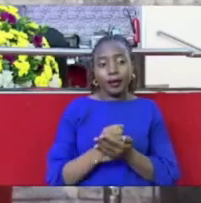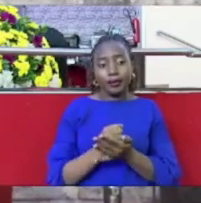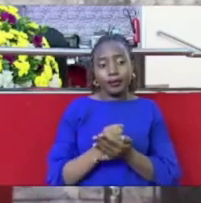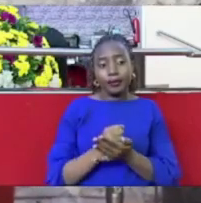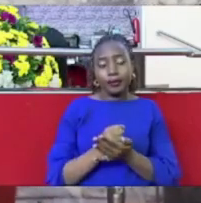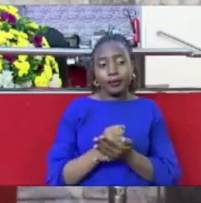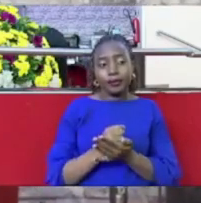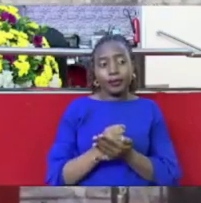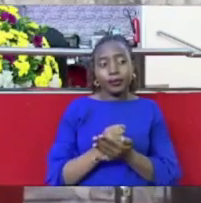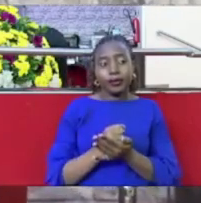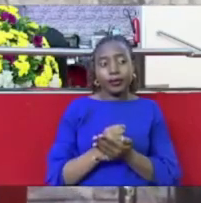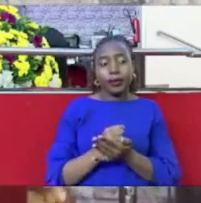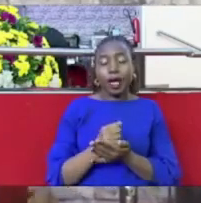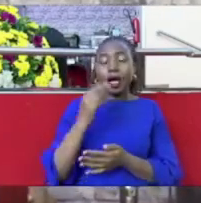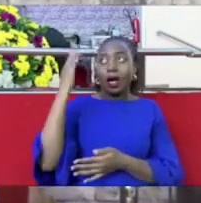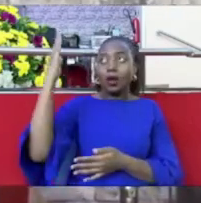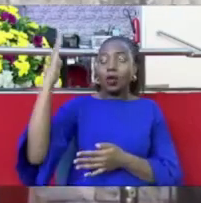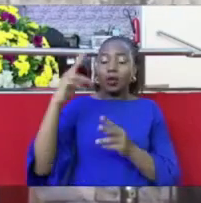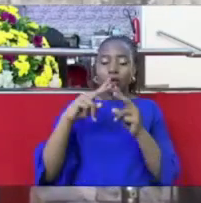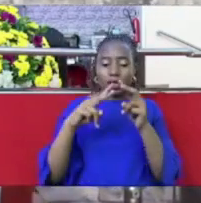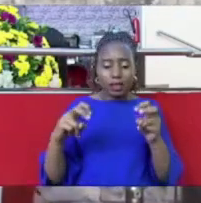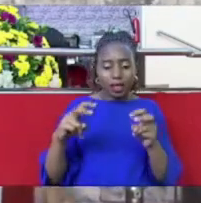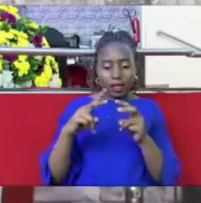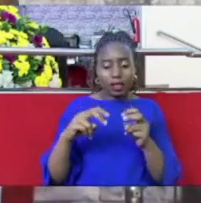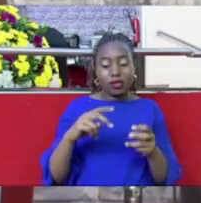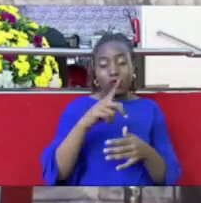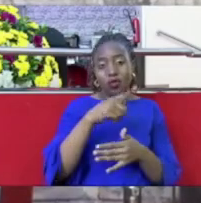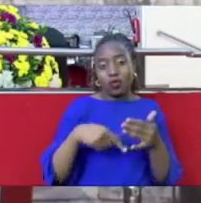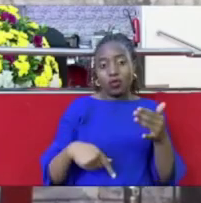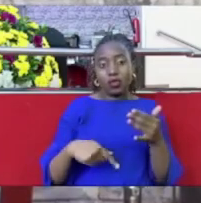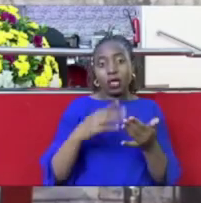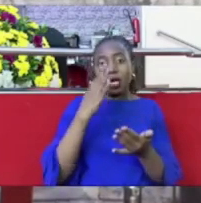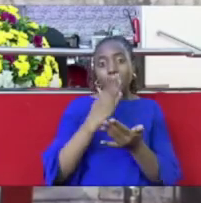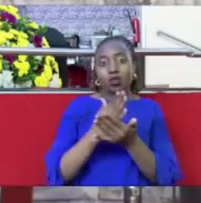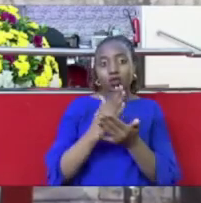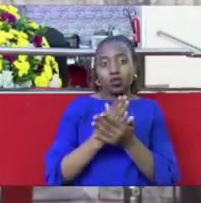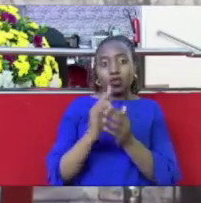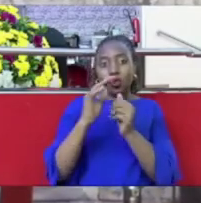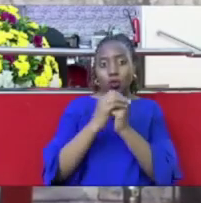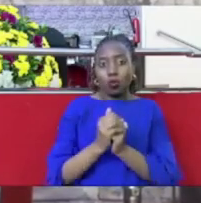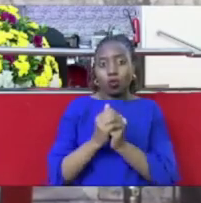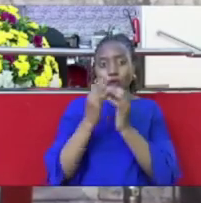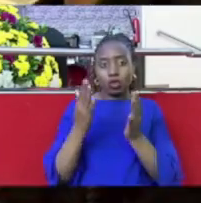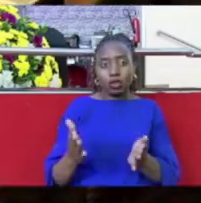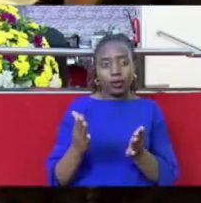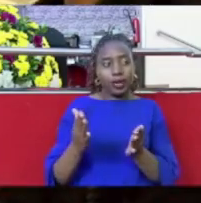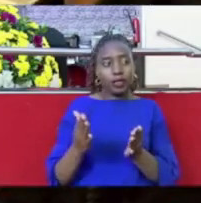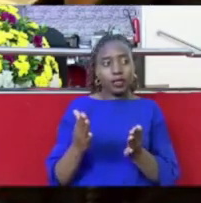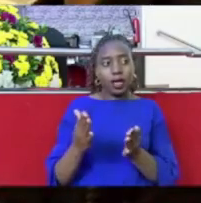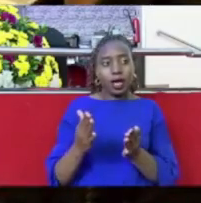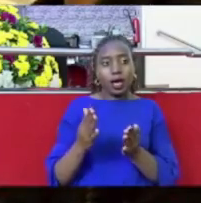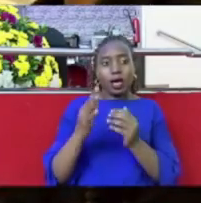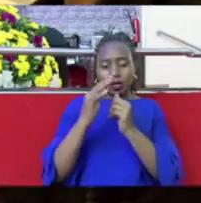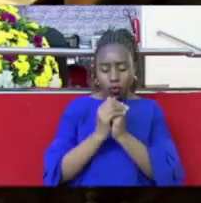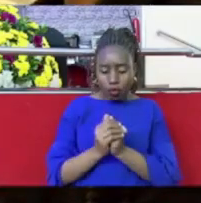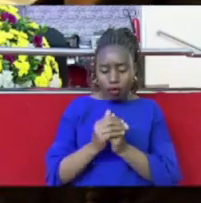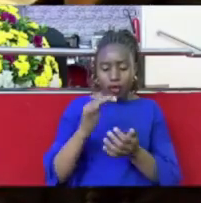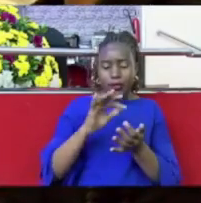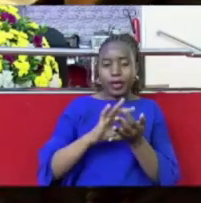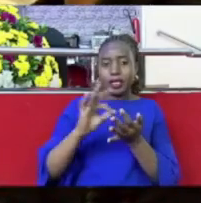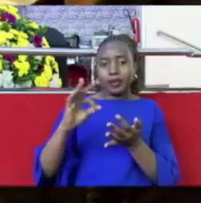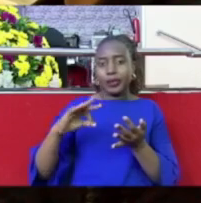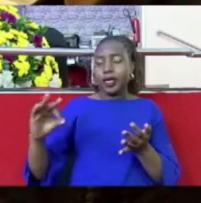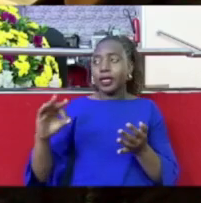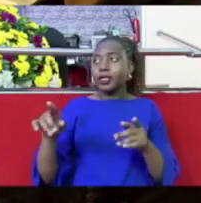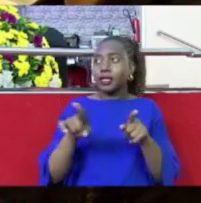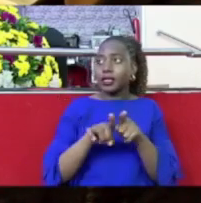is seeking for true worshipers. Anatafuta waumini wa kweli. Those who knows what it means to worship in spirit and in truth. Wale ambao